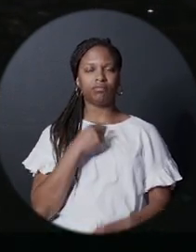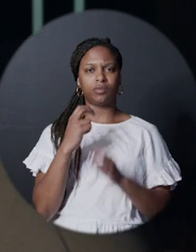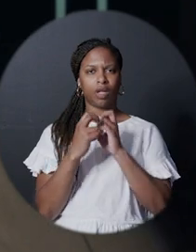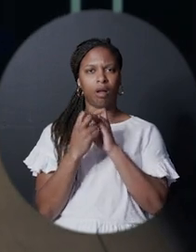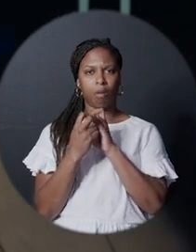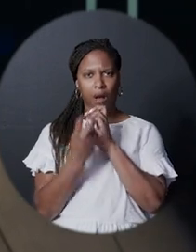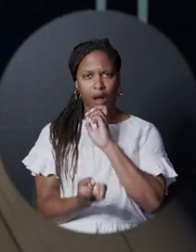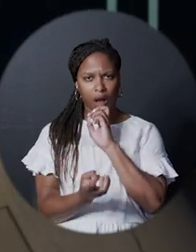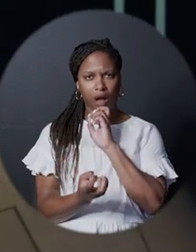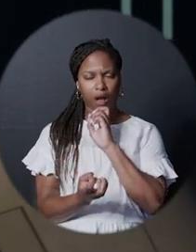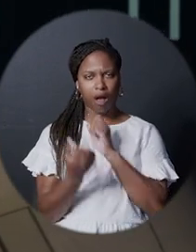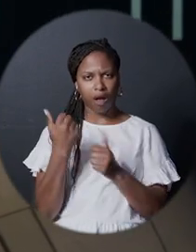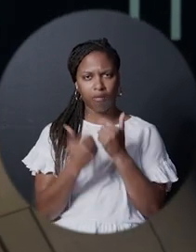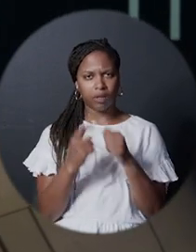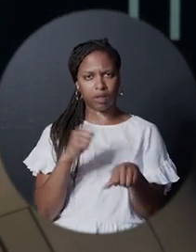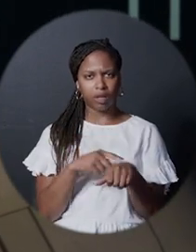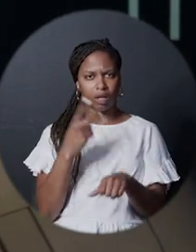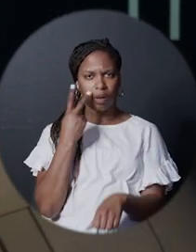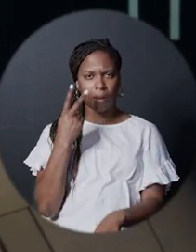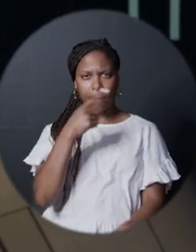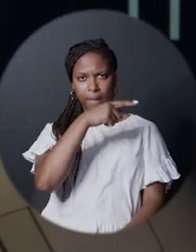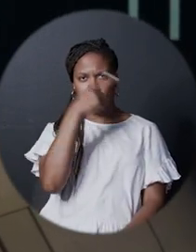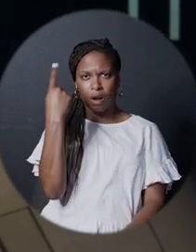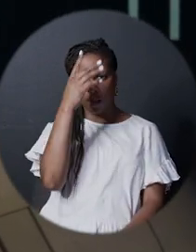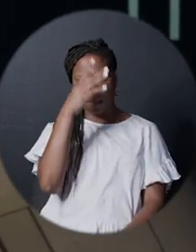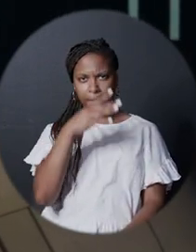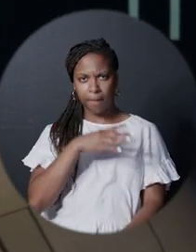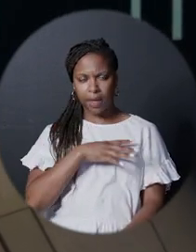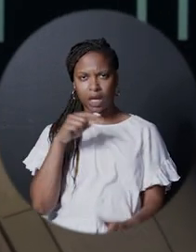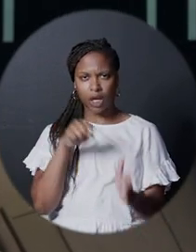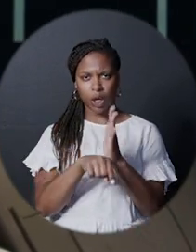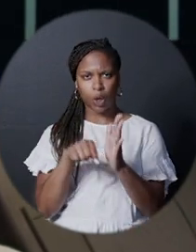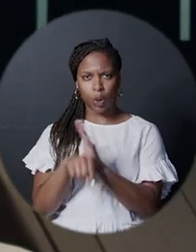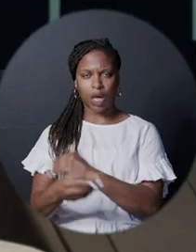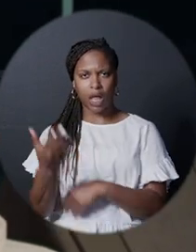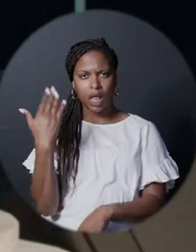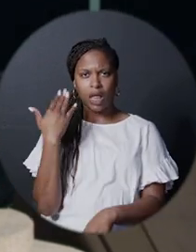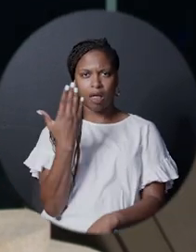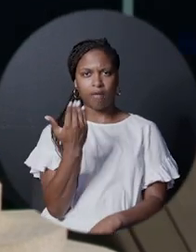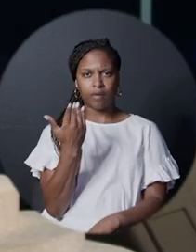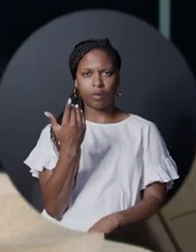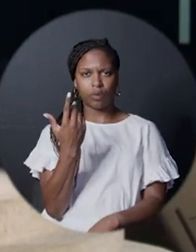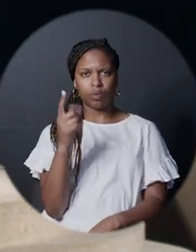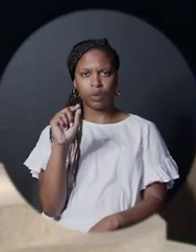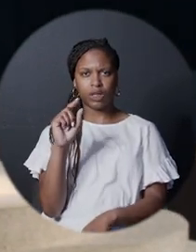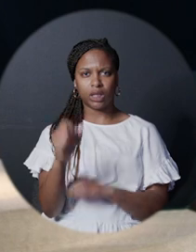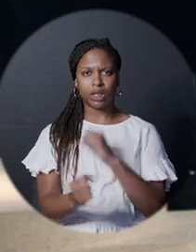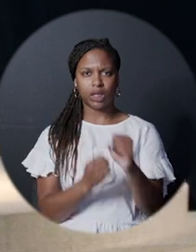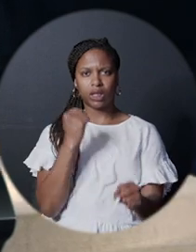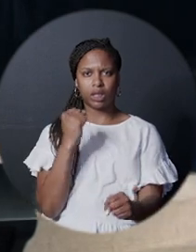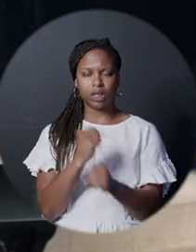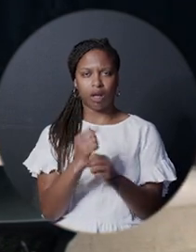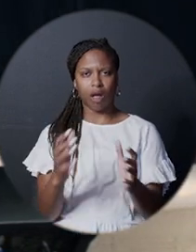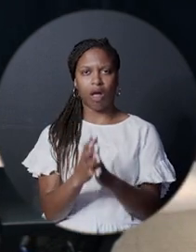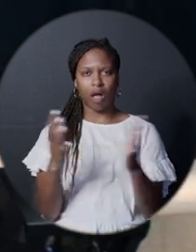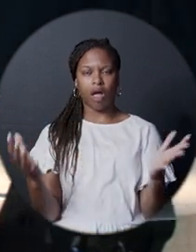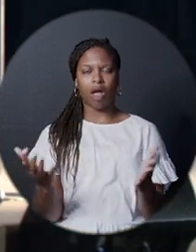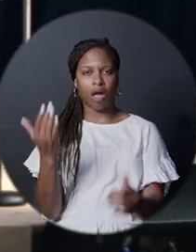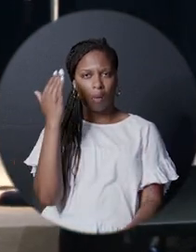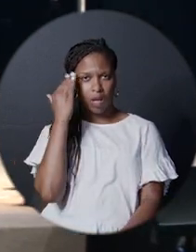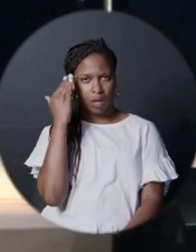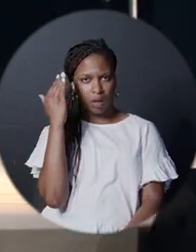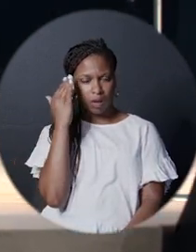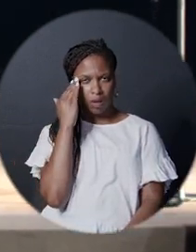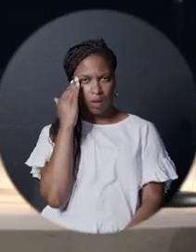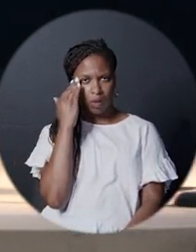I was appalled every time I saw a young black man killed in the last 15, 20 years of my life. I've seen a